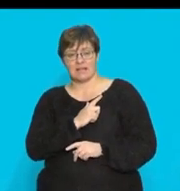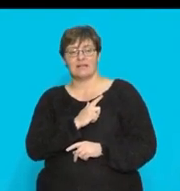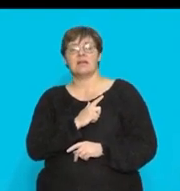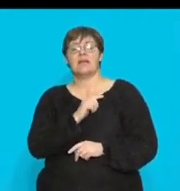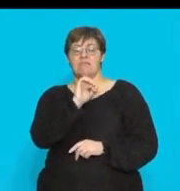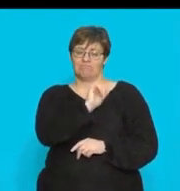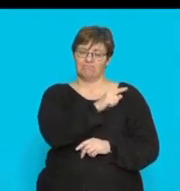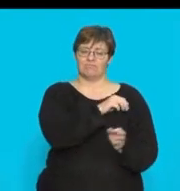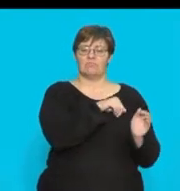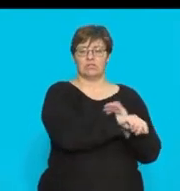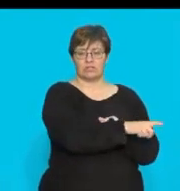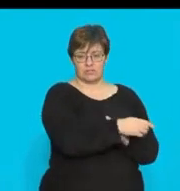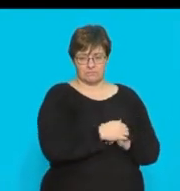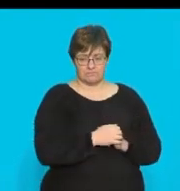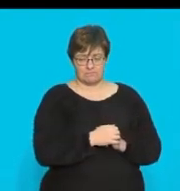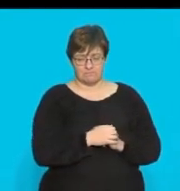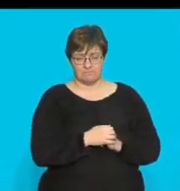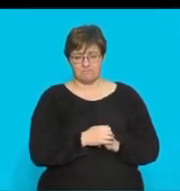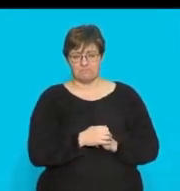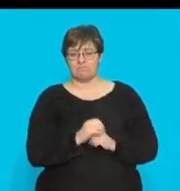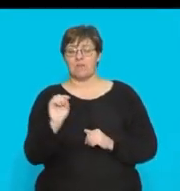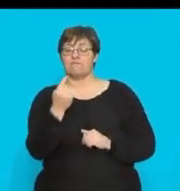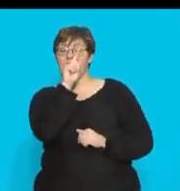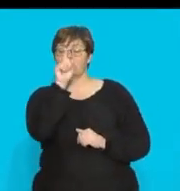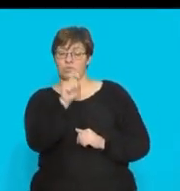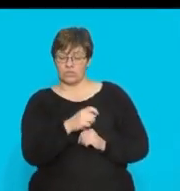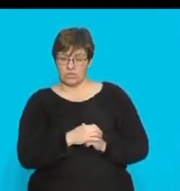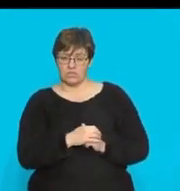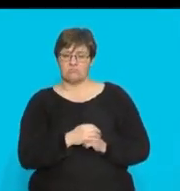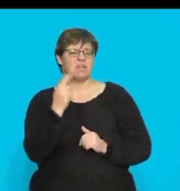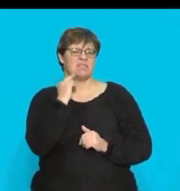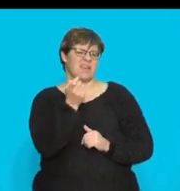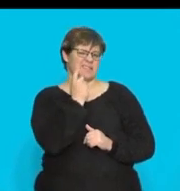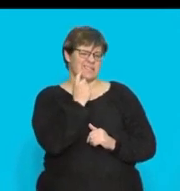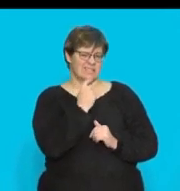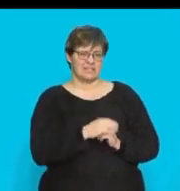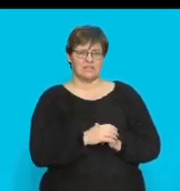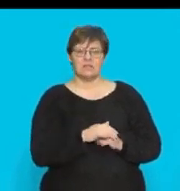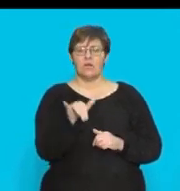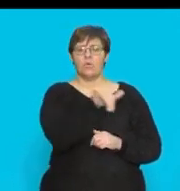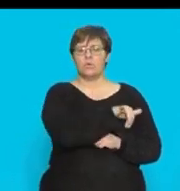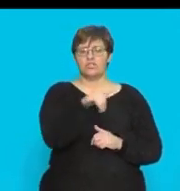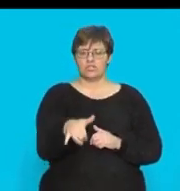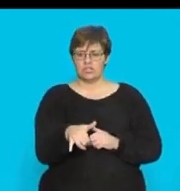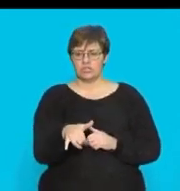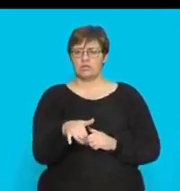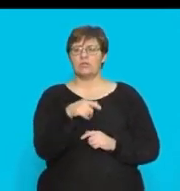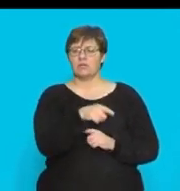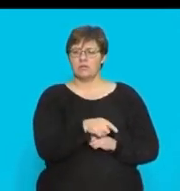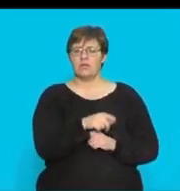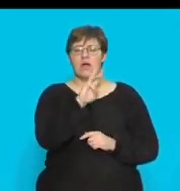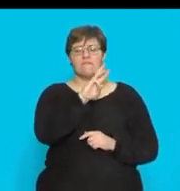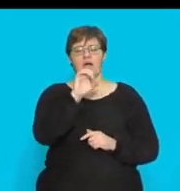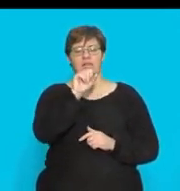about asexual reproduction. Right, our first question is nice and easy. Which part of